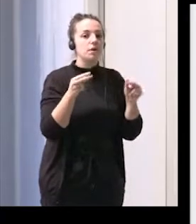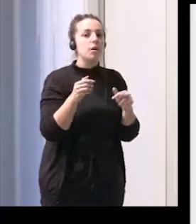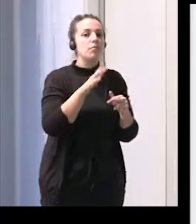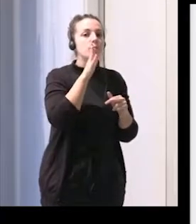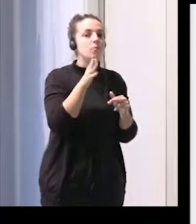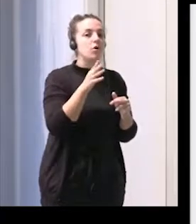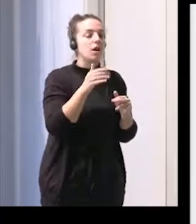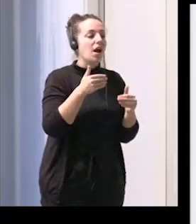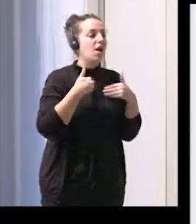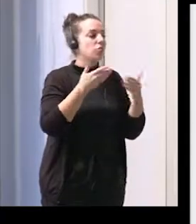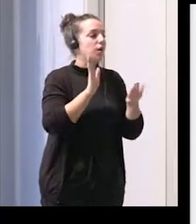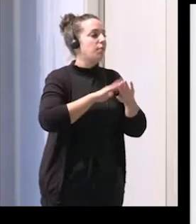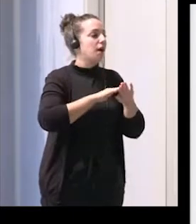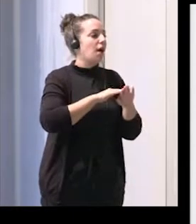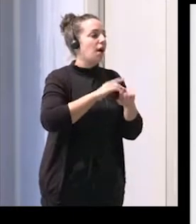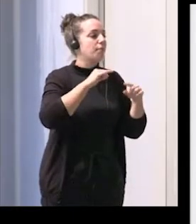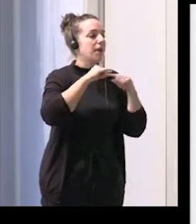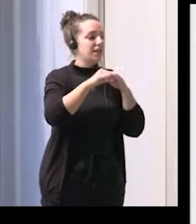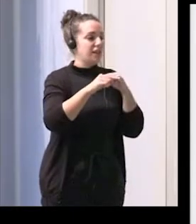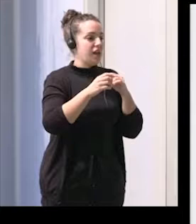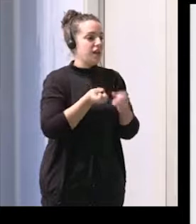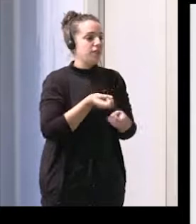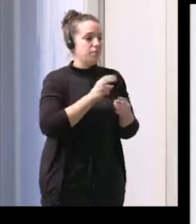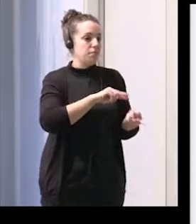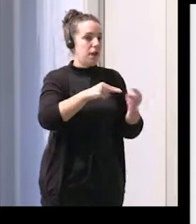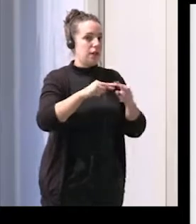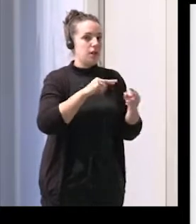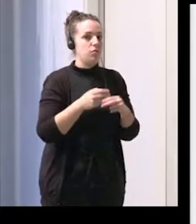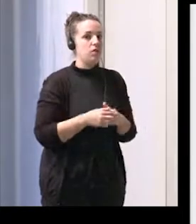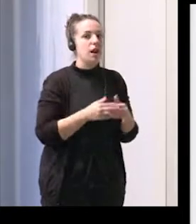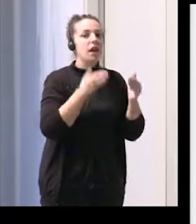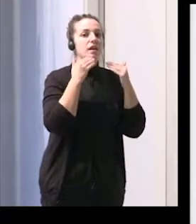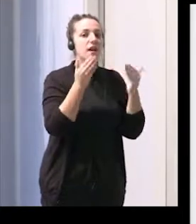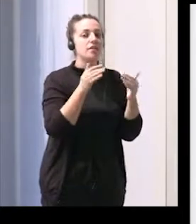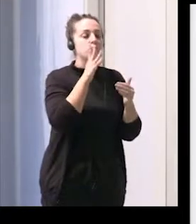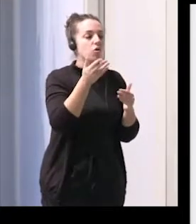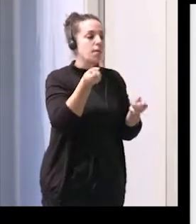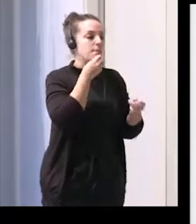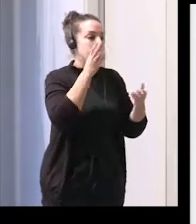this message across and for welcoming me here to be with you at Madrid.